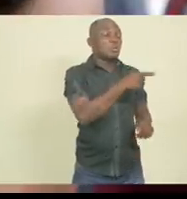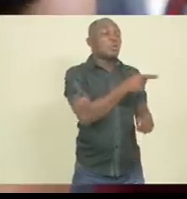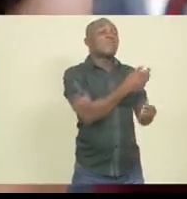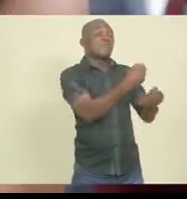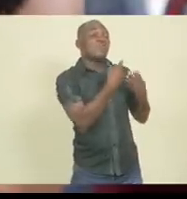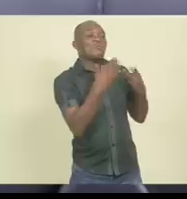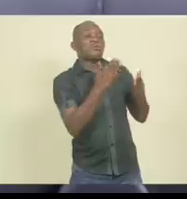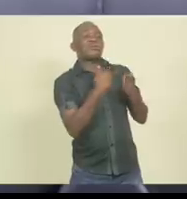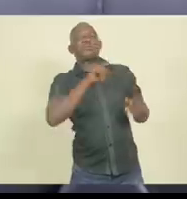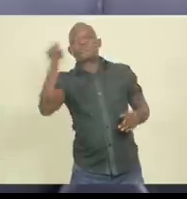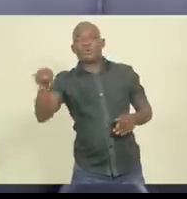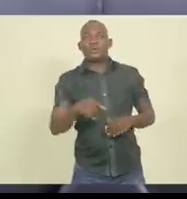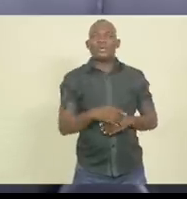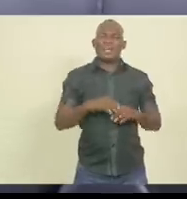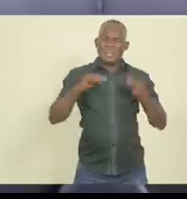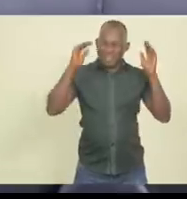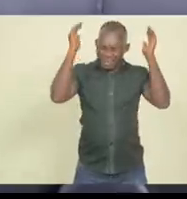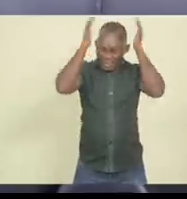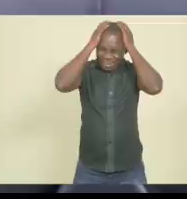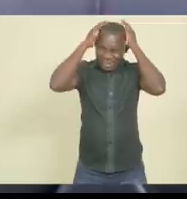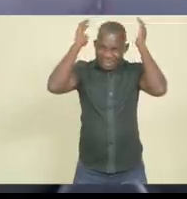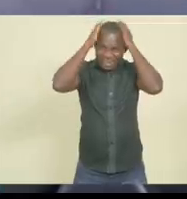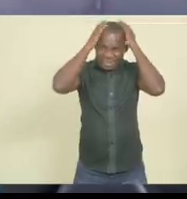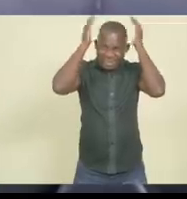tell me this one.